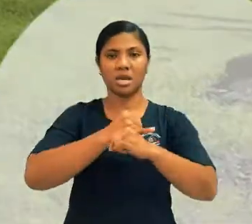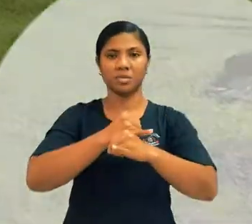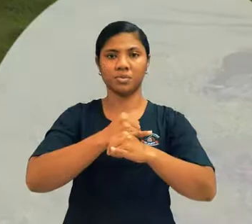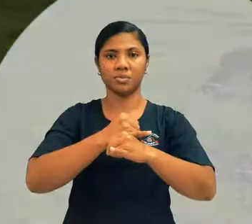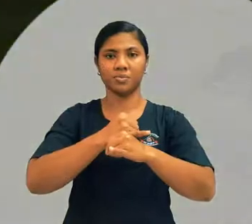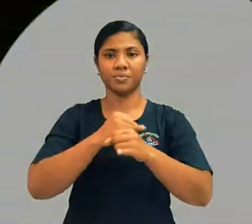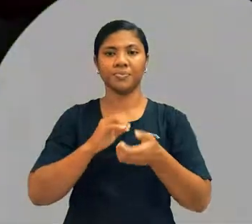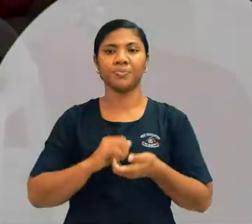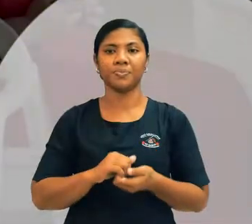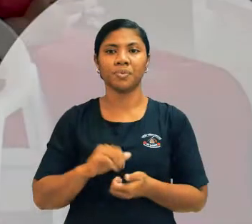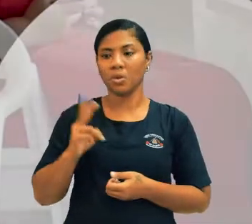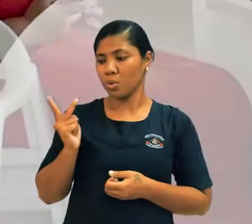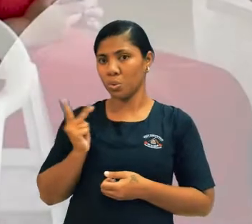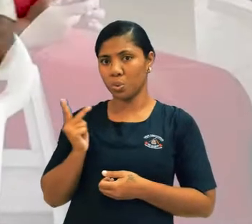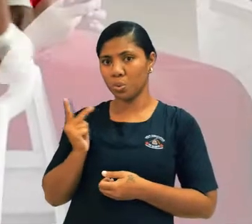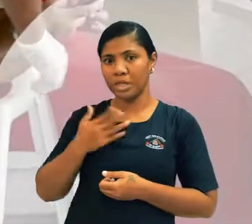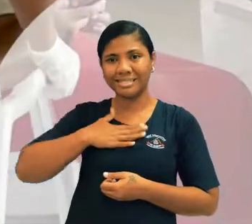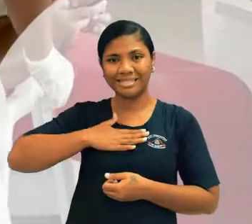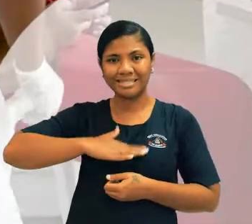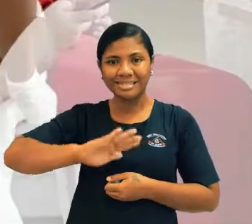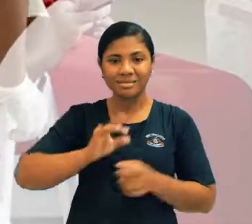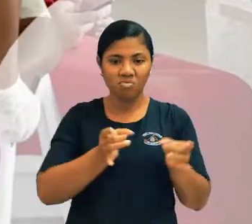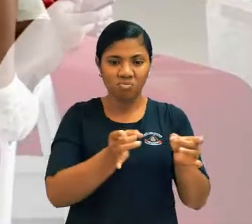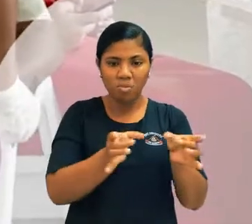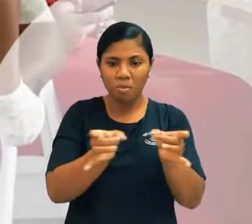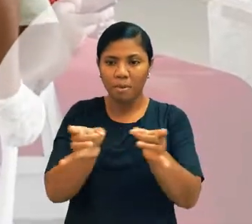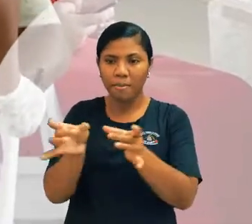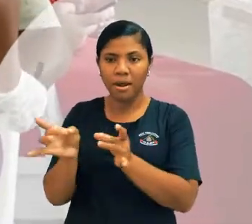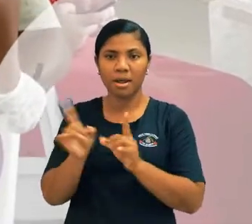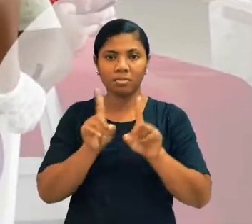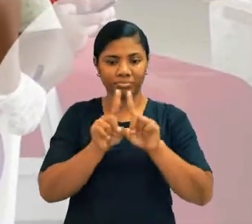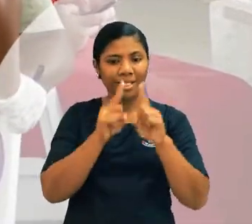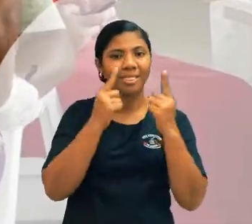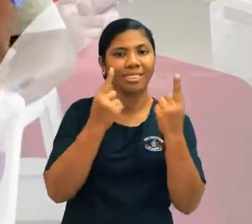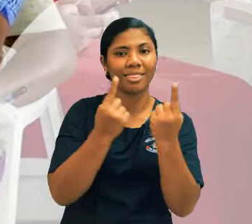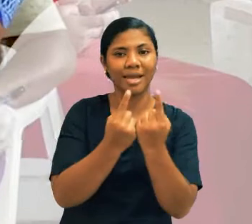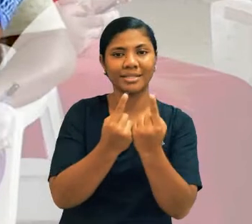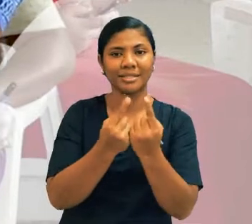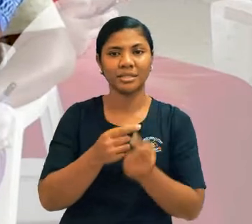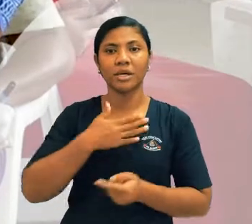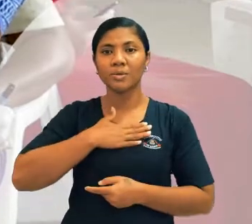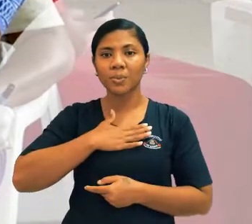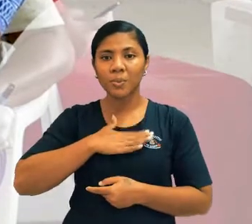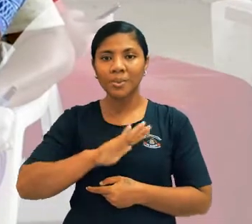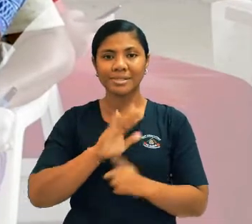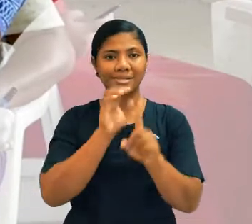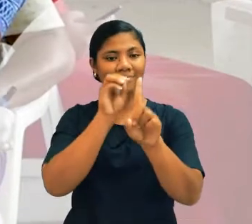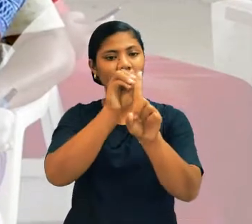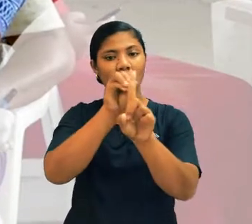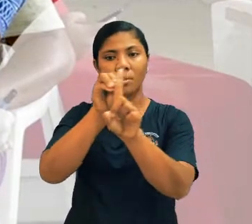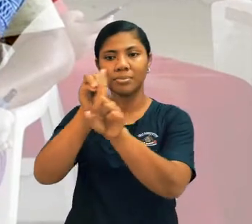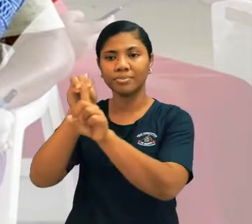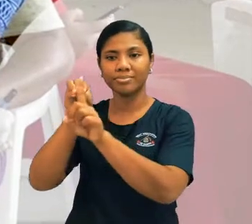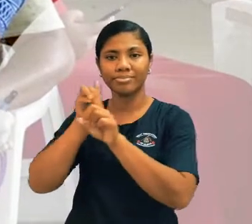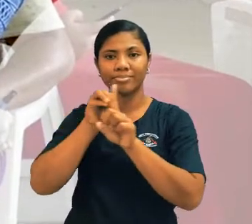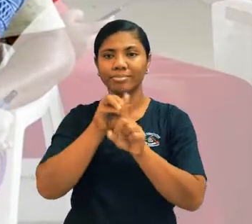need to prepare, and things that we need to address so that the people in